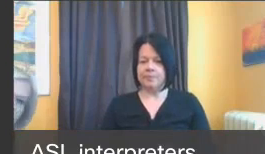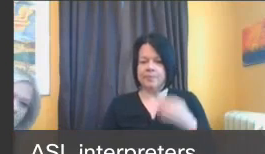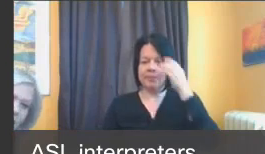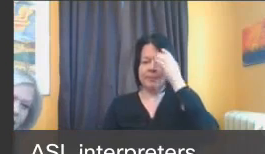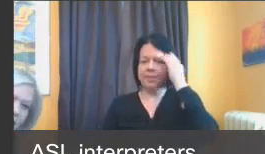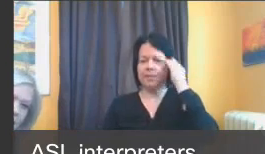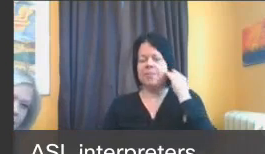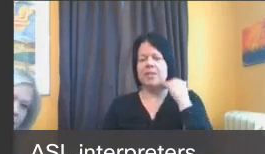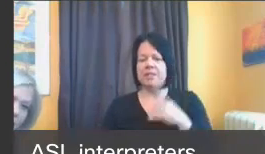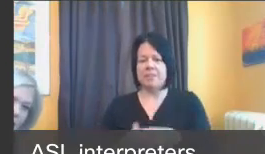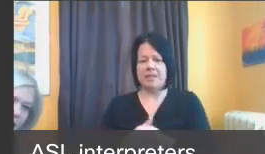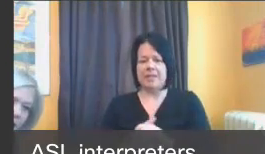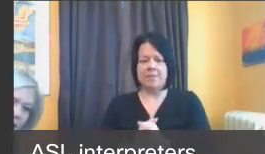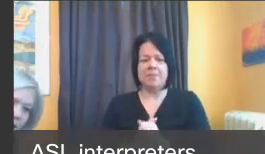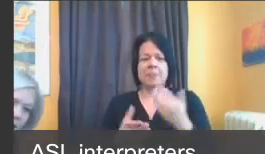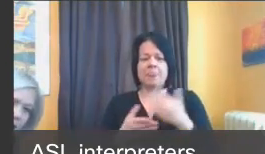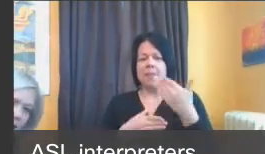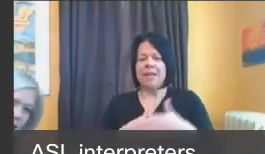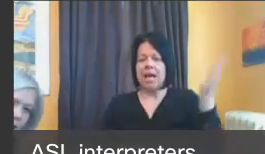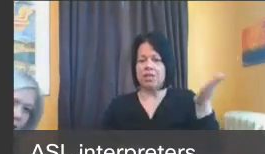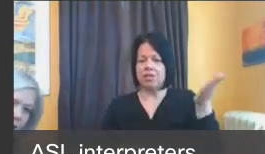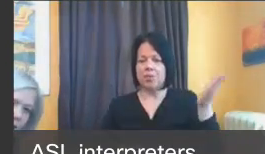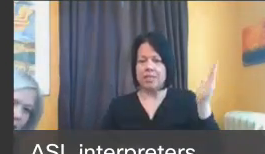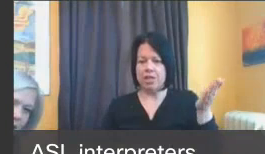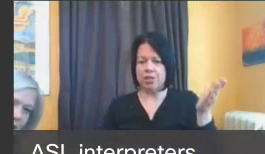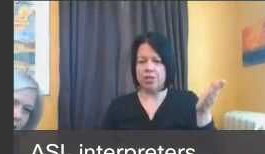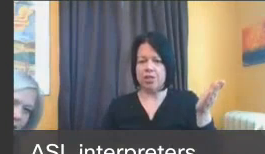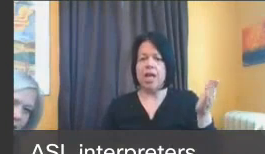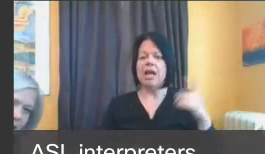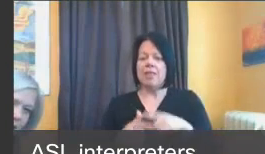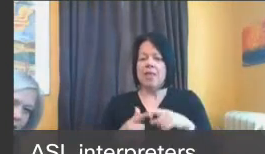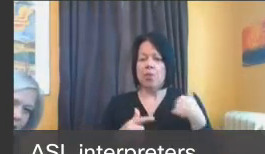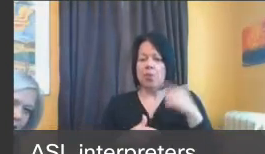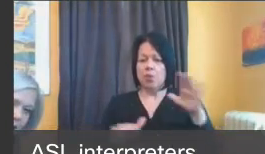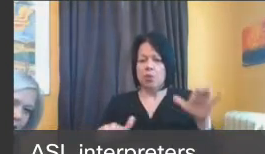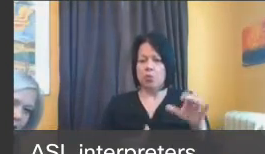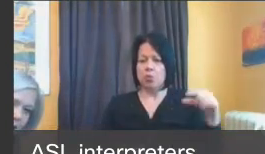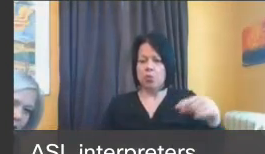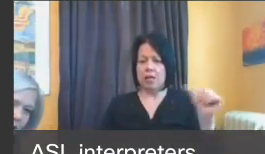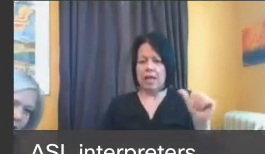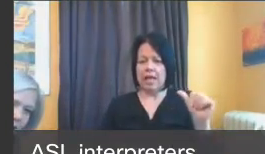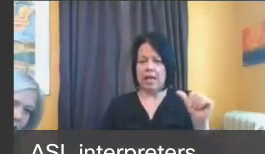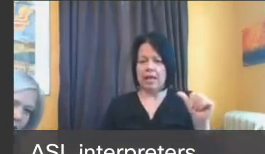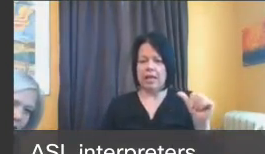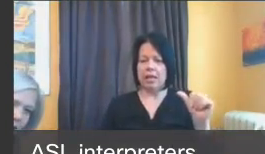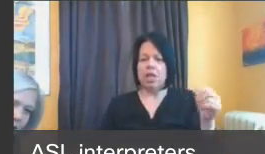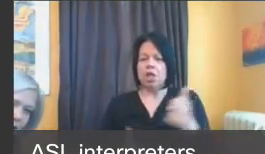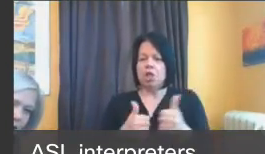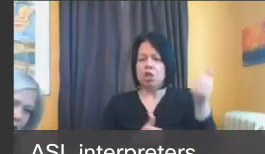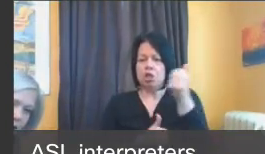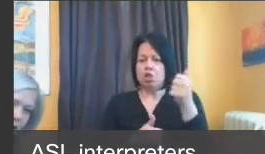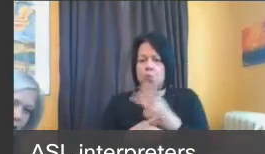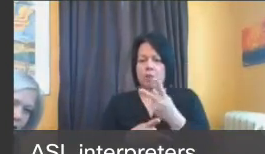next presenter, and then we'll go to committee question and answer, will be Supervisor of Elections, Joe